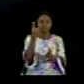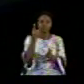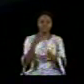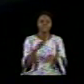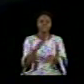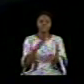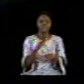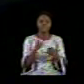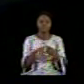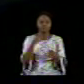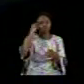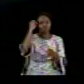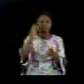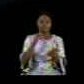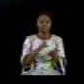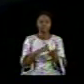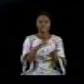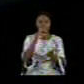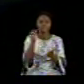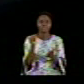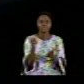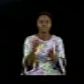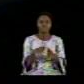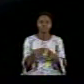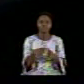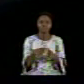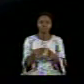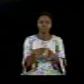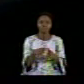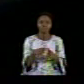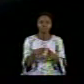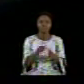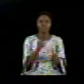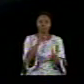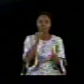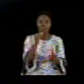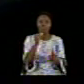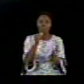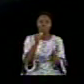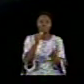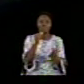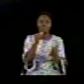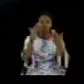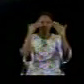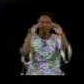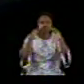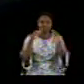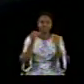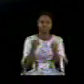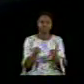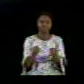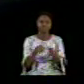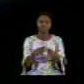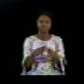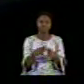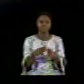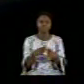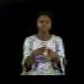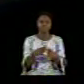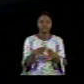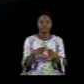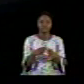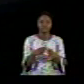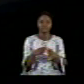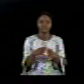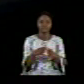face, into his glorious unlimited power. He's here to save you, to heal you, to deliver you